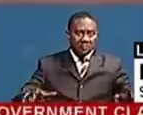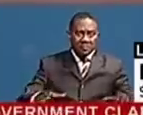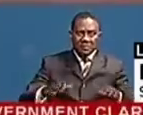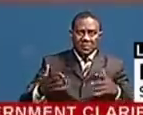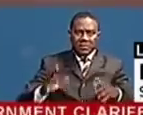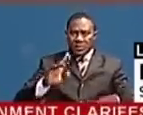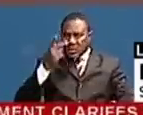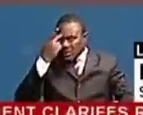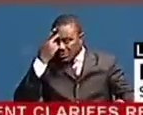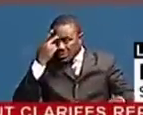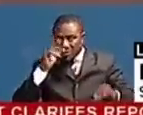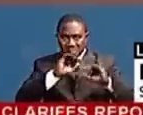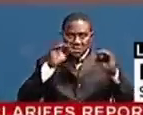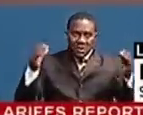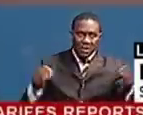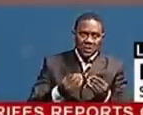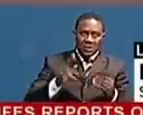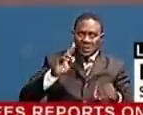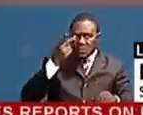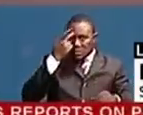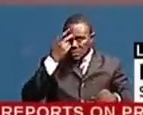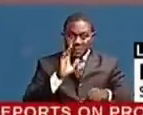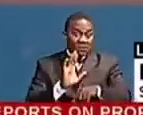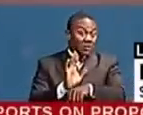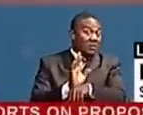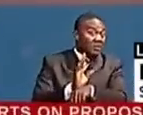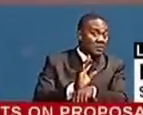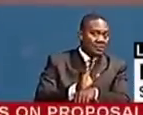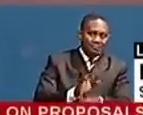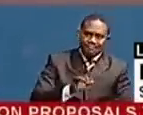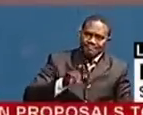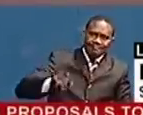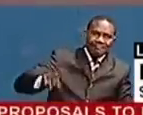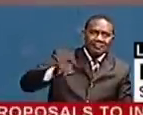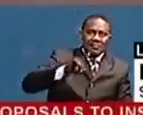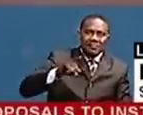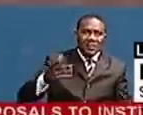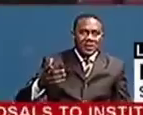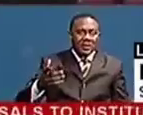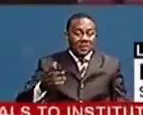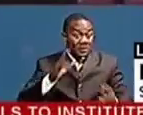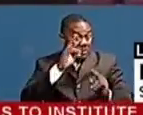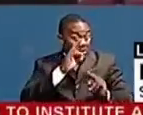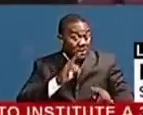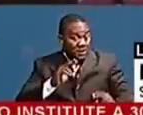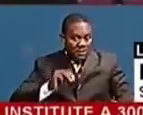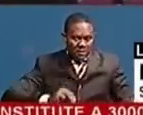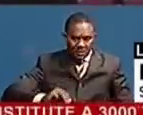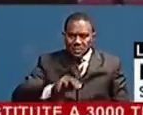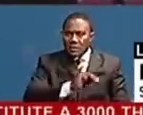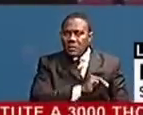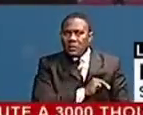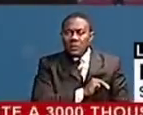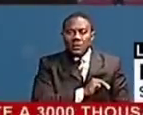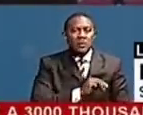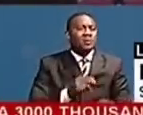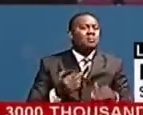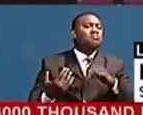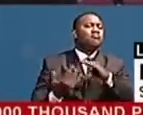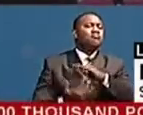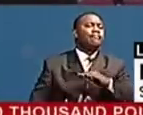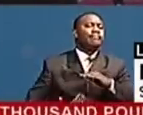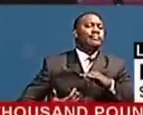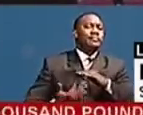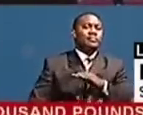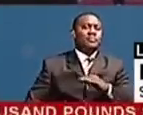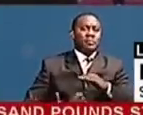in political organizations and activity by which the passions of the humble members of society are stirred up on deliberately